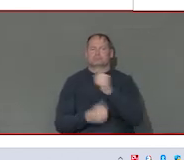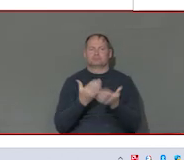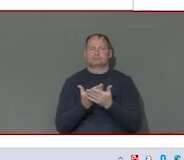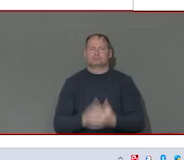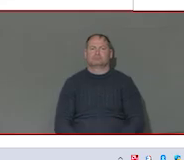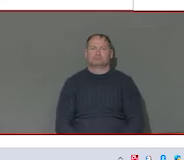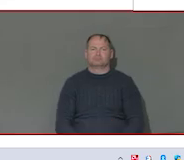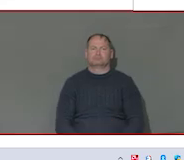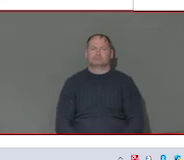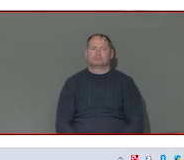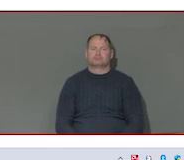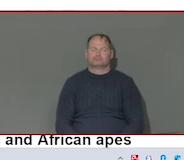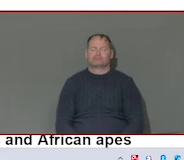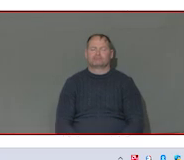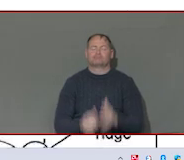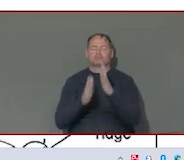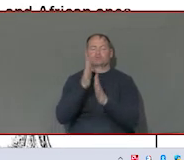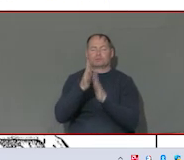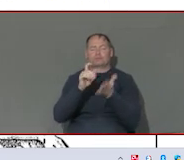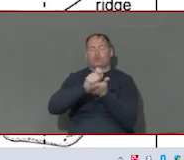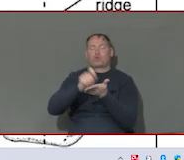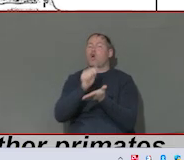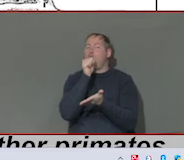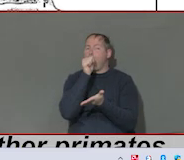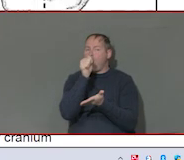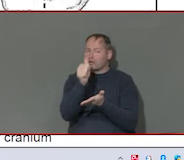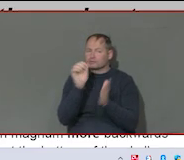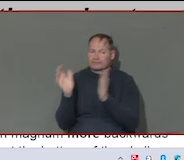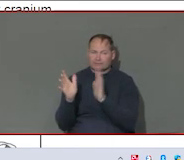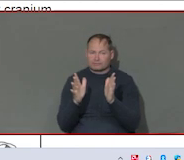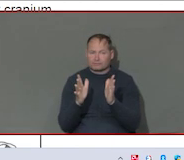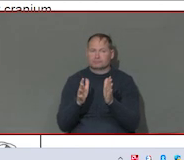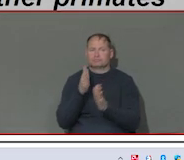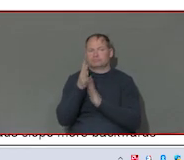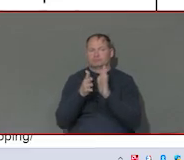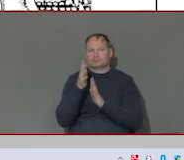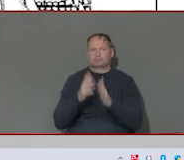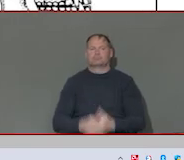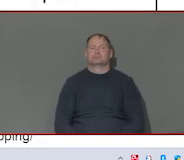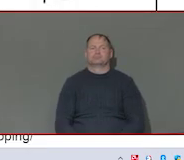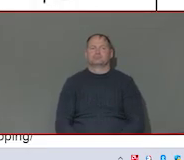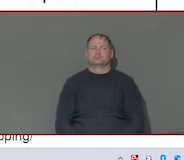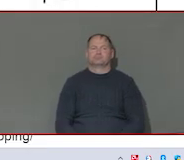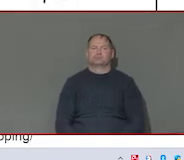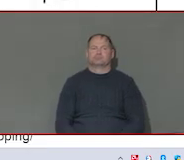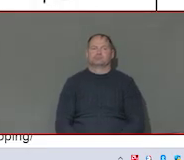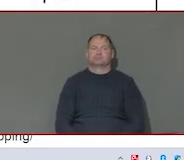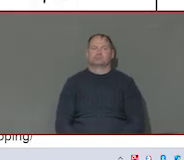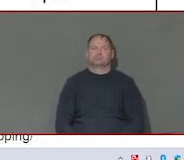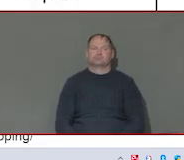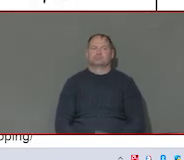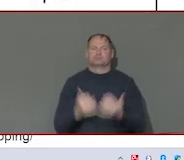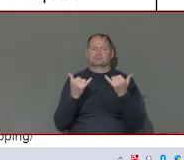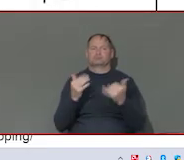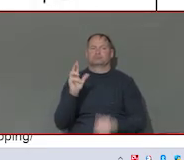rotate. So be careful when you come across such a question. The second part that we